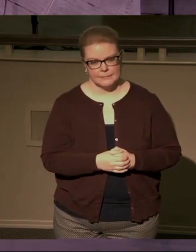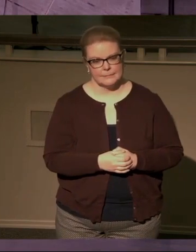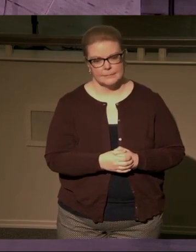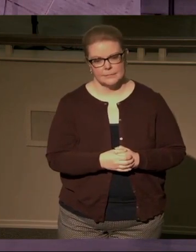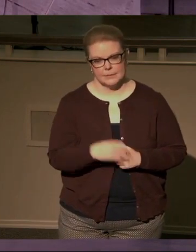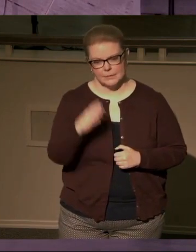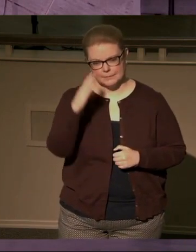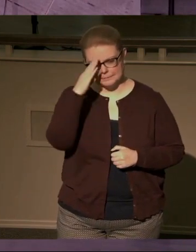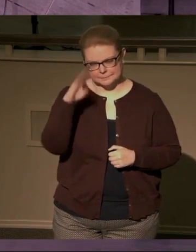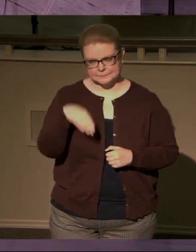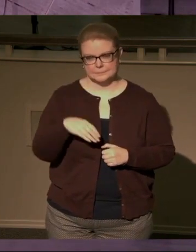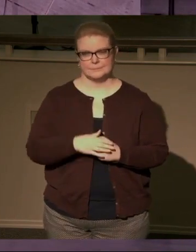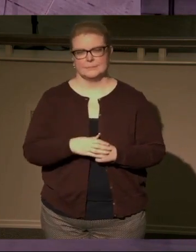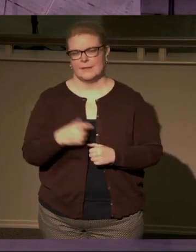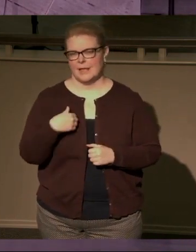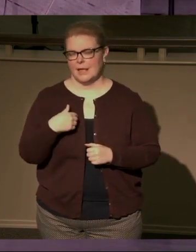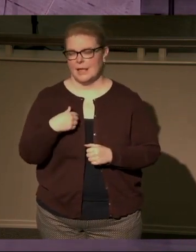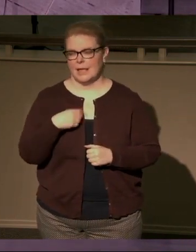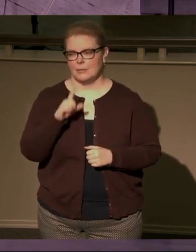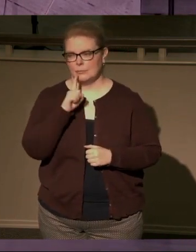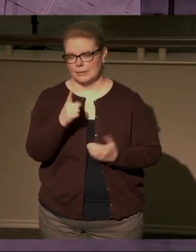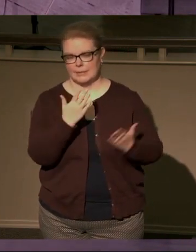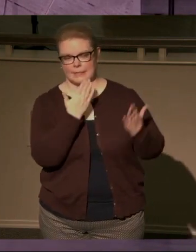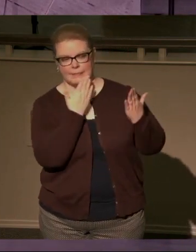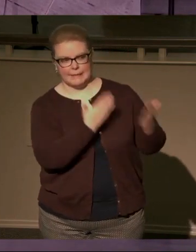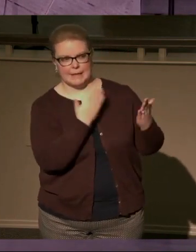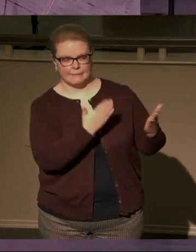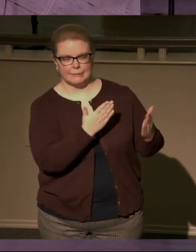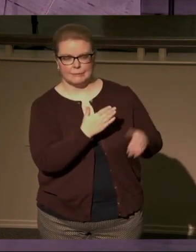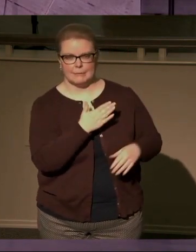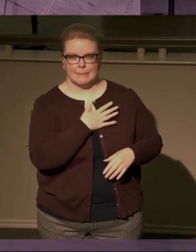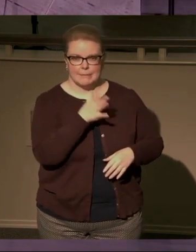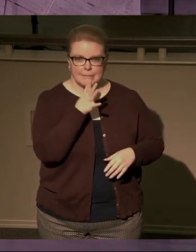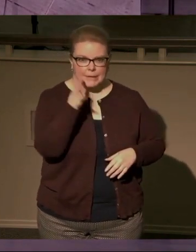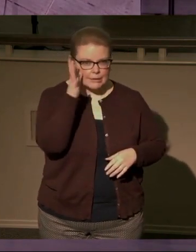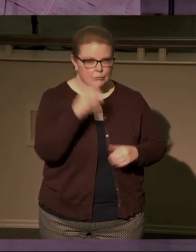I'm really grateful for my parents.